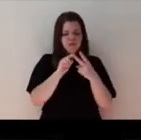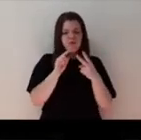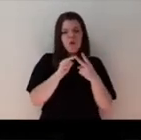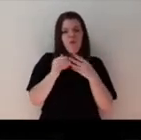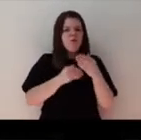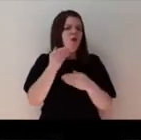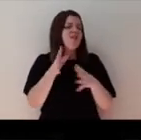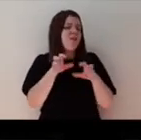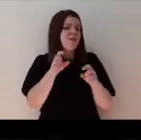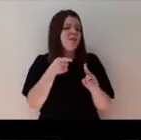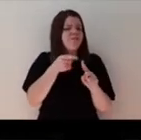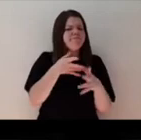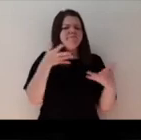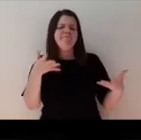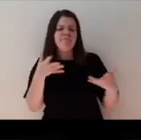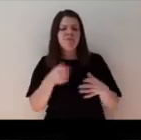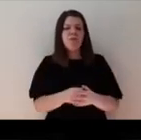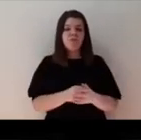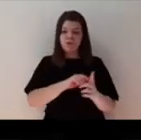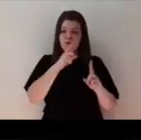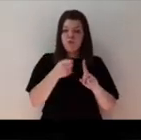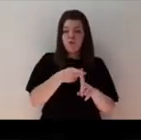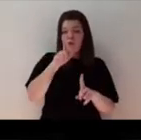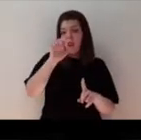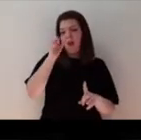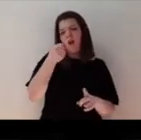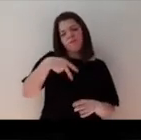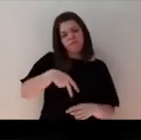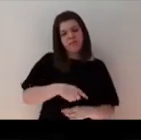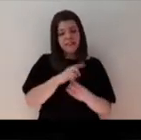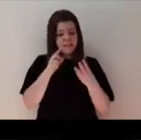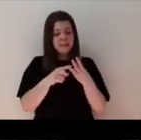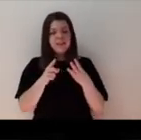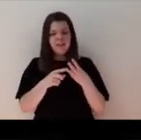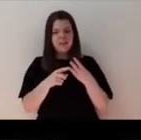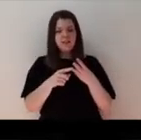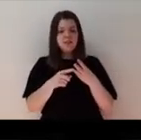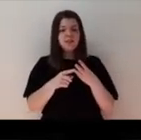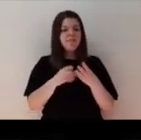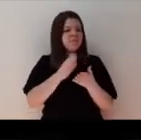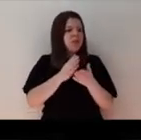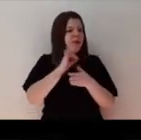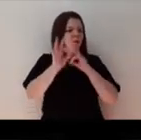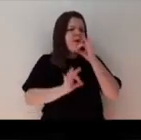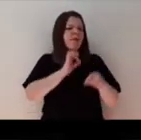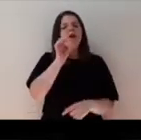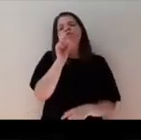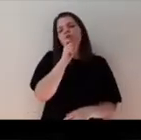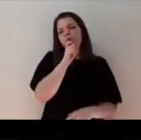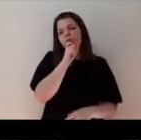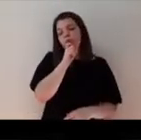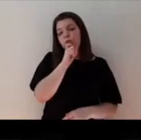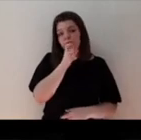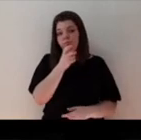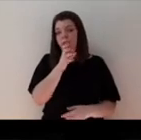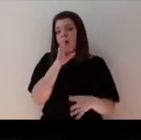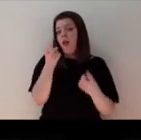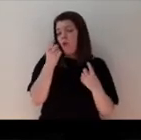subject? Lean. What is the objective of the learning process? And